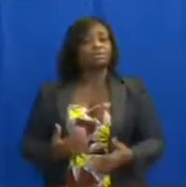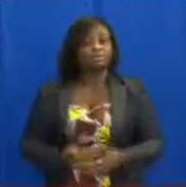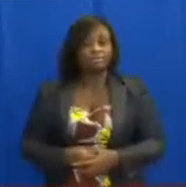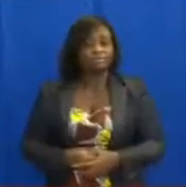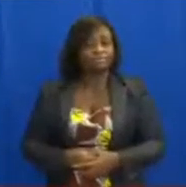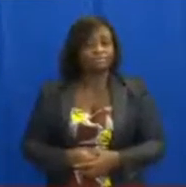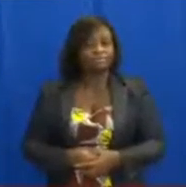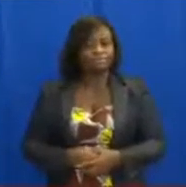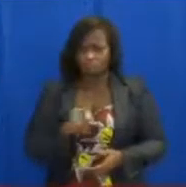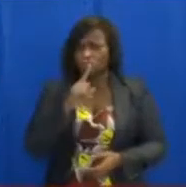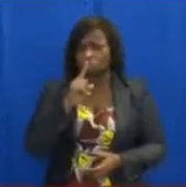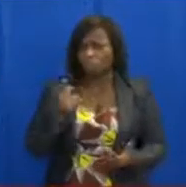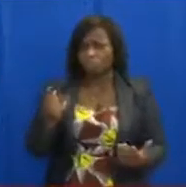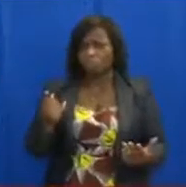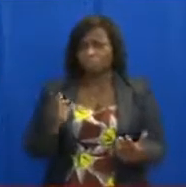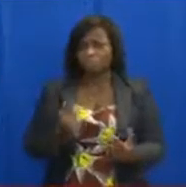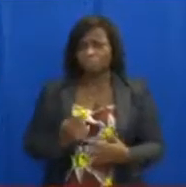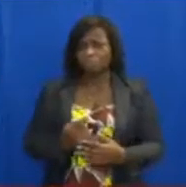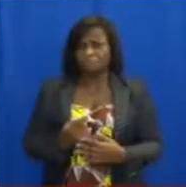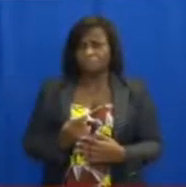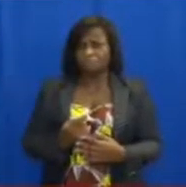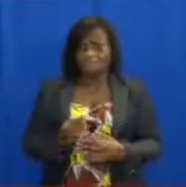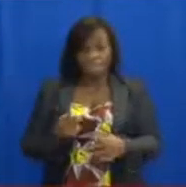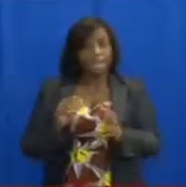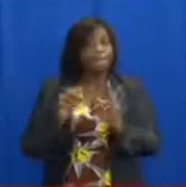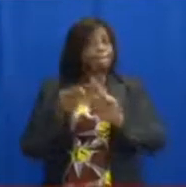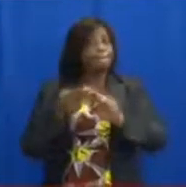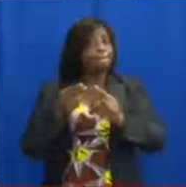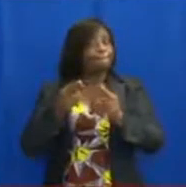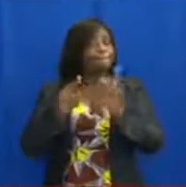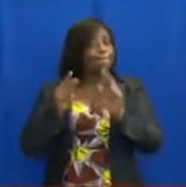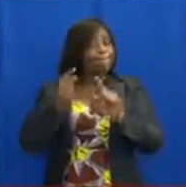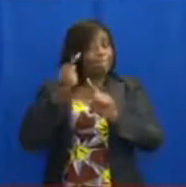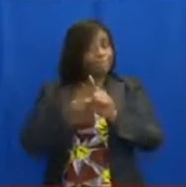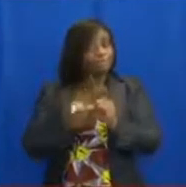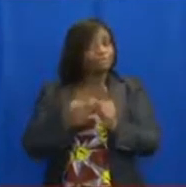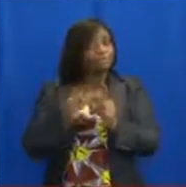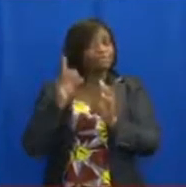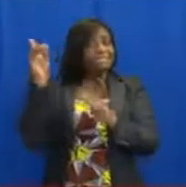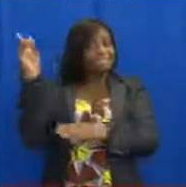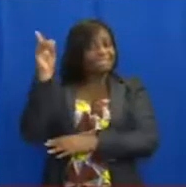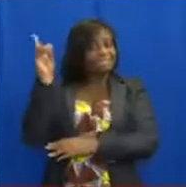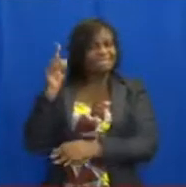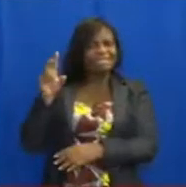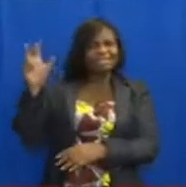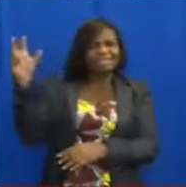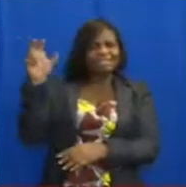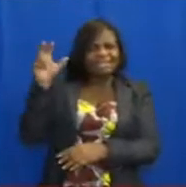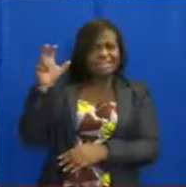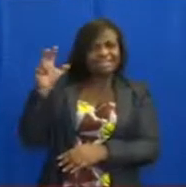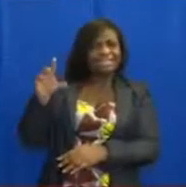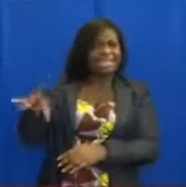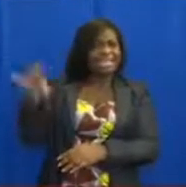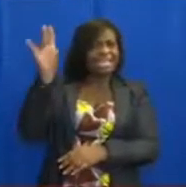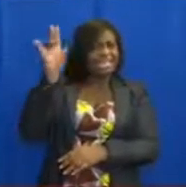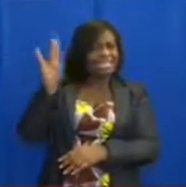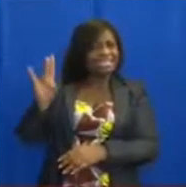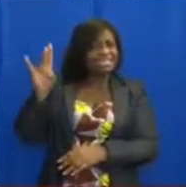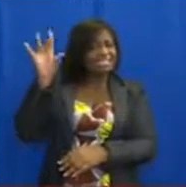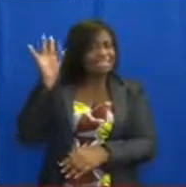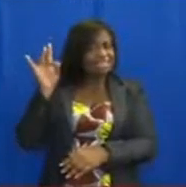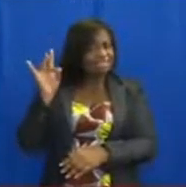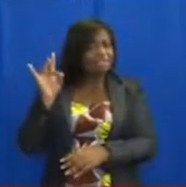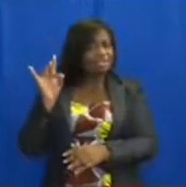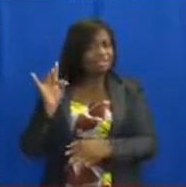Airport. Indeed, the month of December alone recorded 387